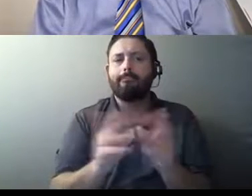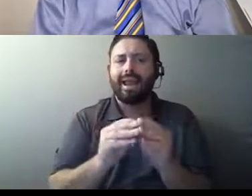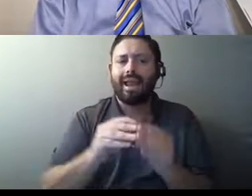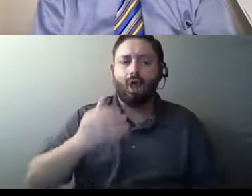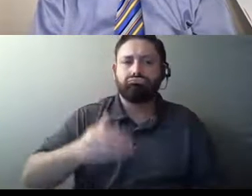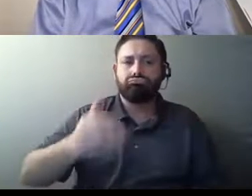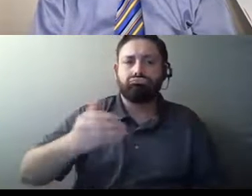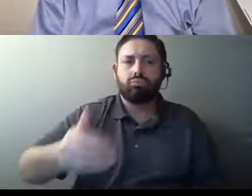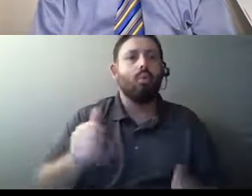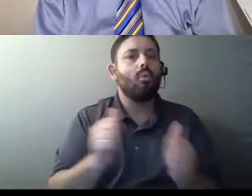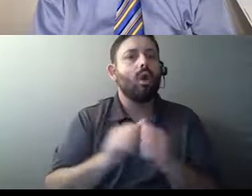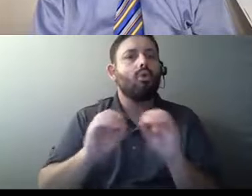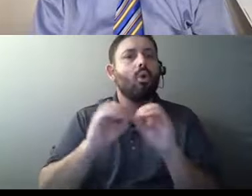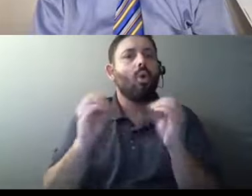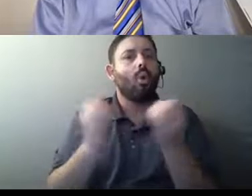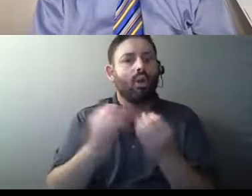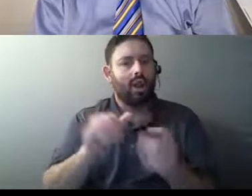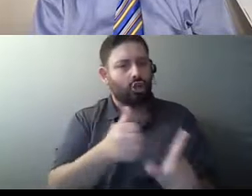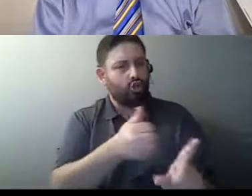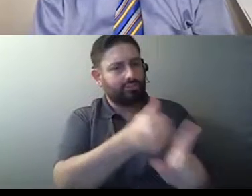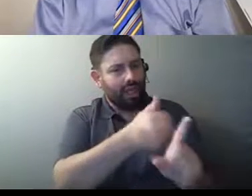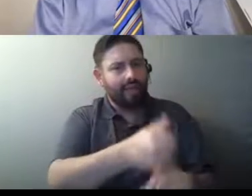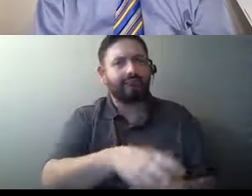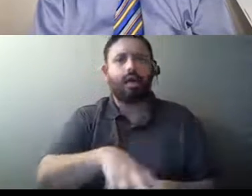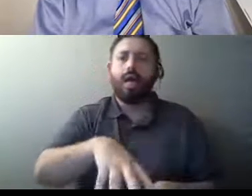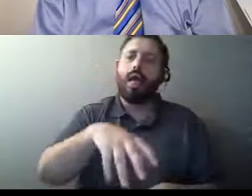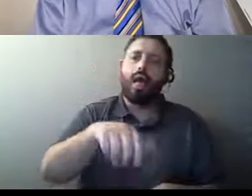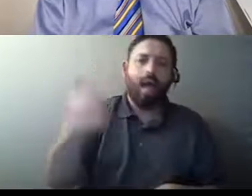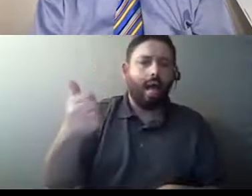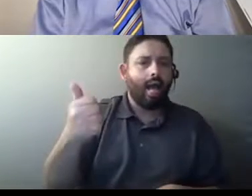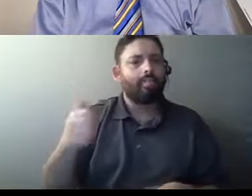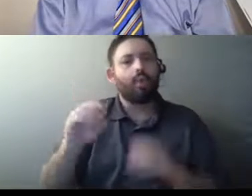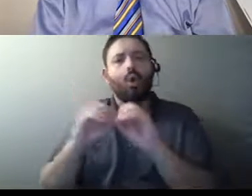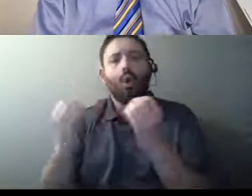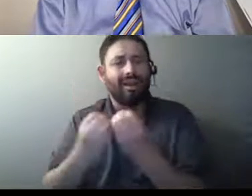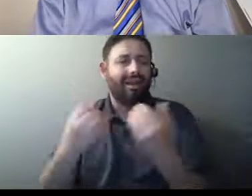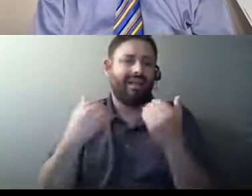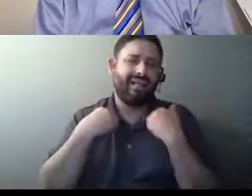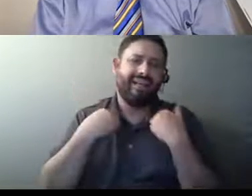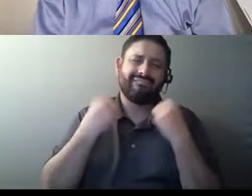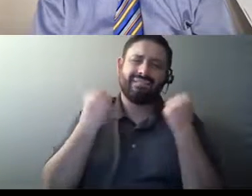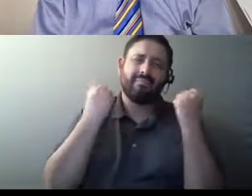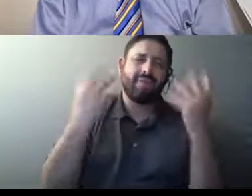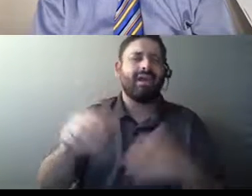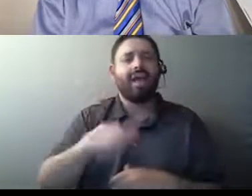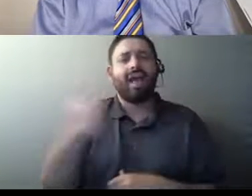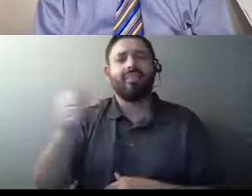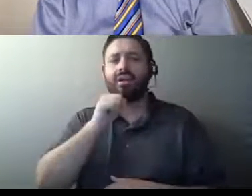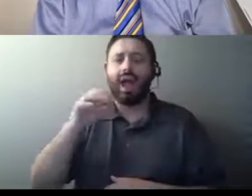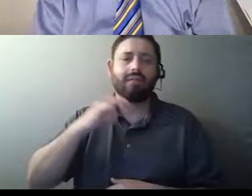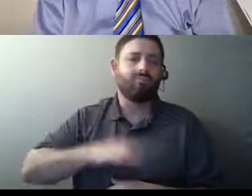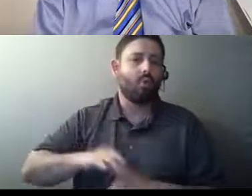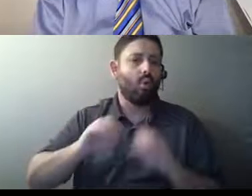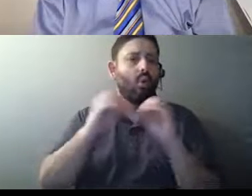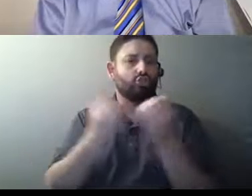with organizations like yourselves and others. There are a slew of other nonprofit organizations within the city